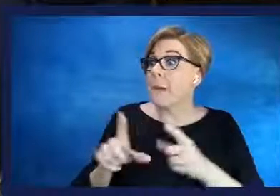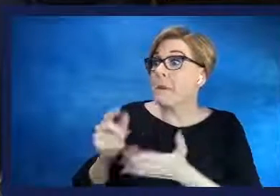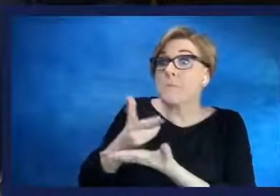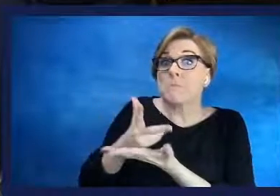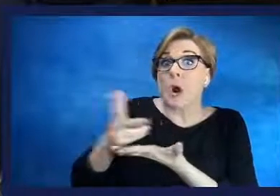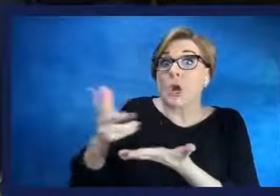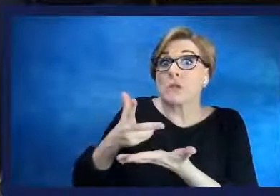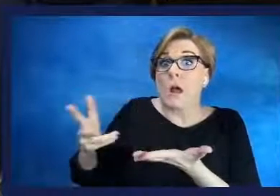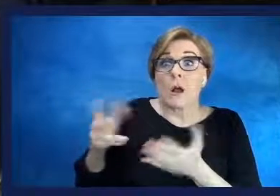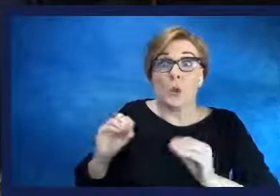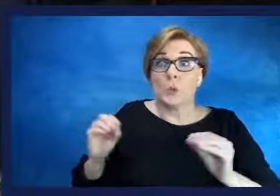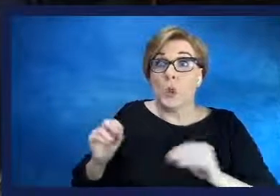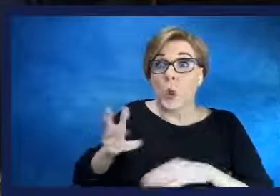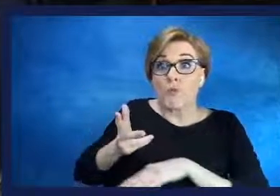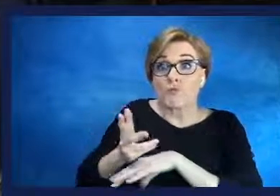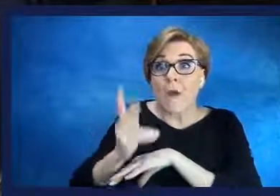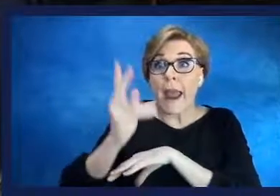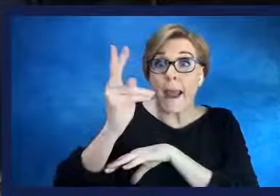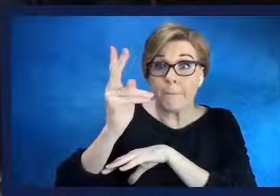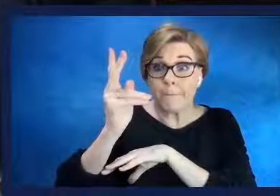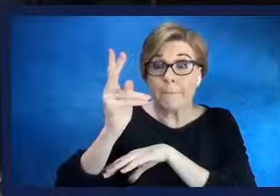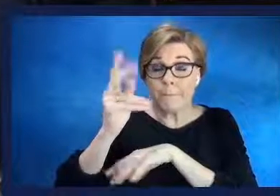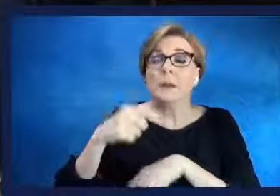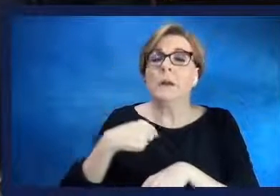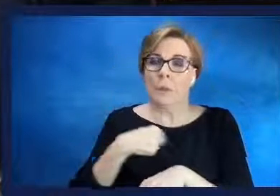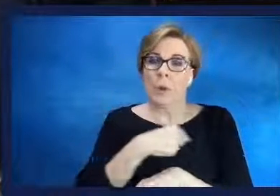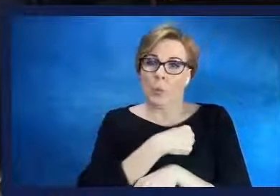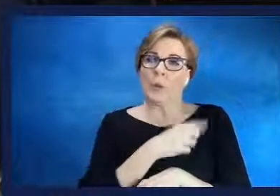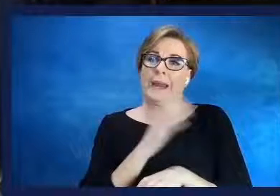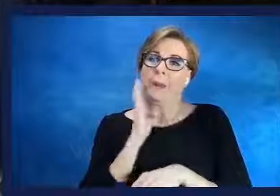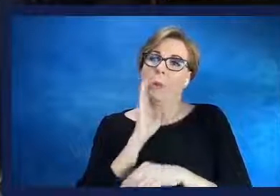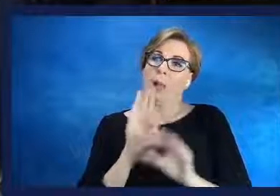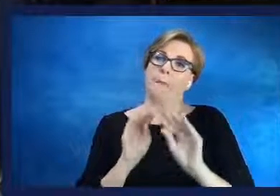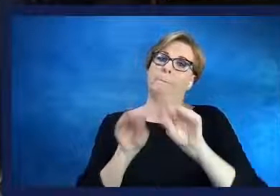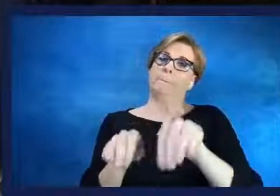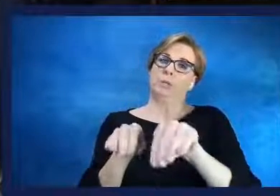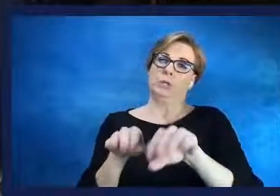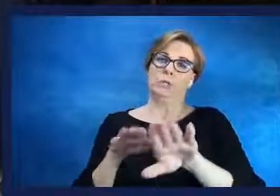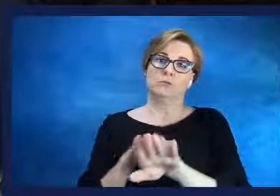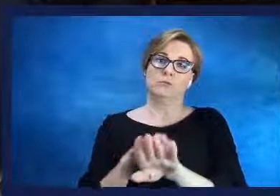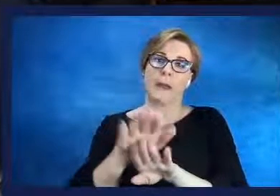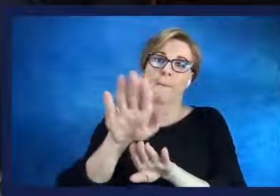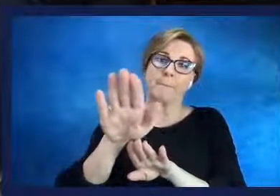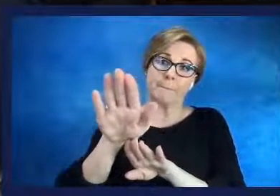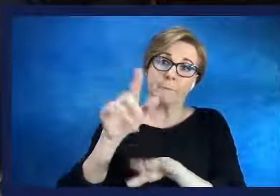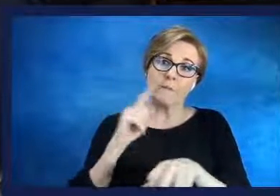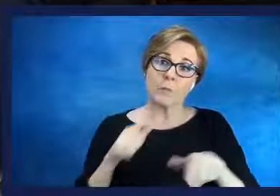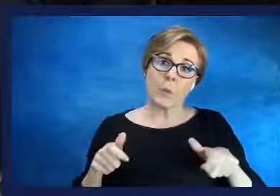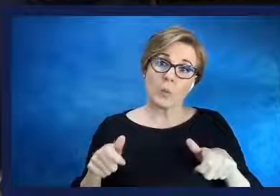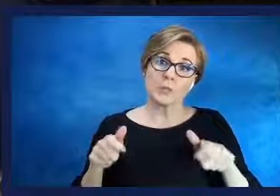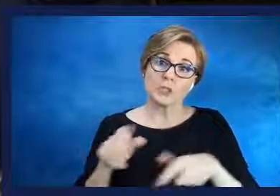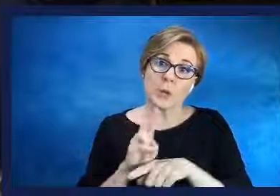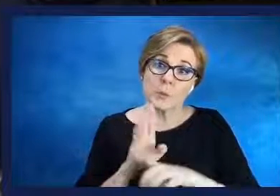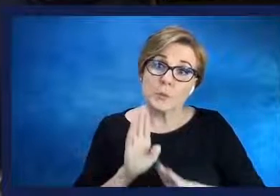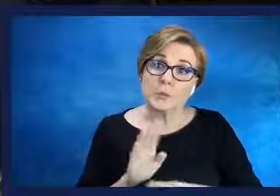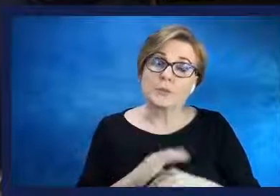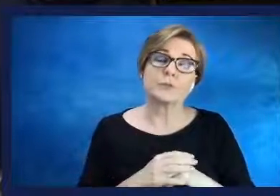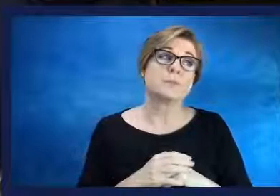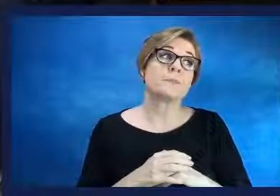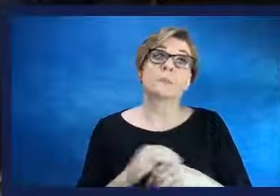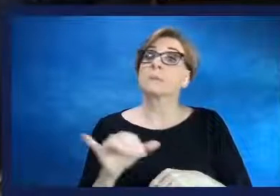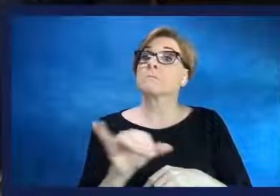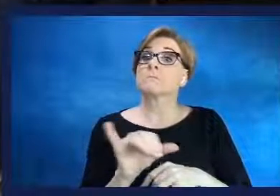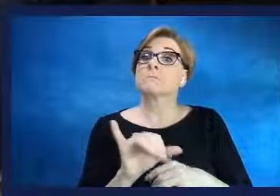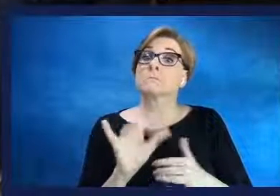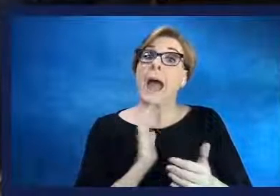ramp, we have ramps stored in our warehouse that we can add those. We also then, in the layout of our voting location,